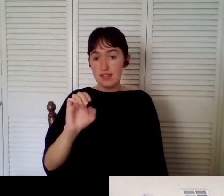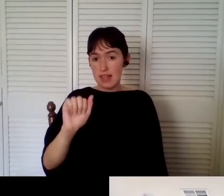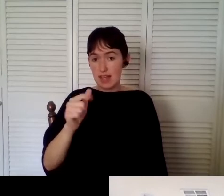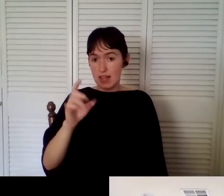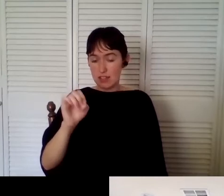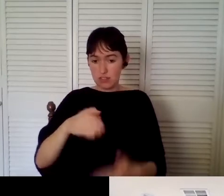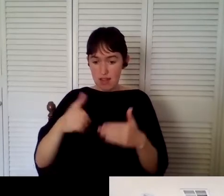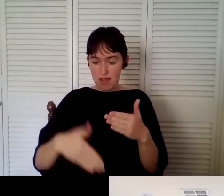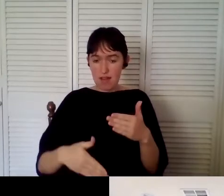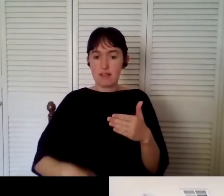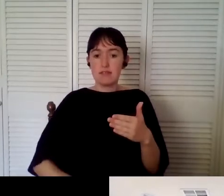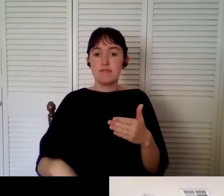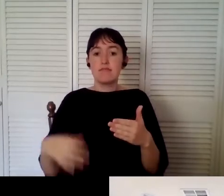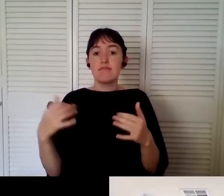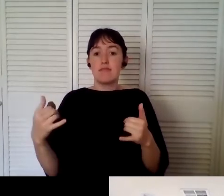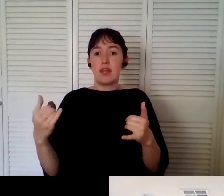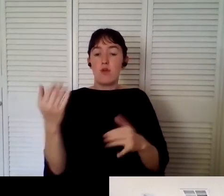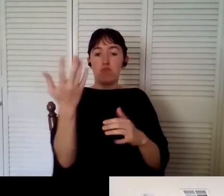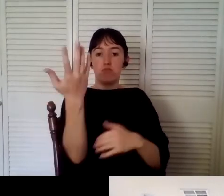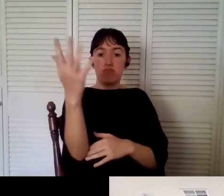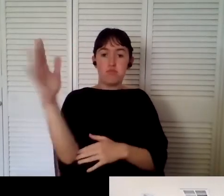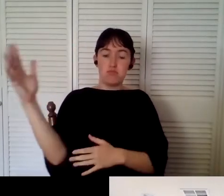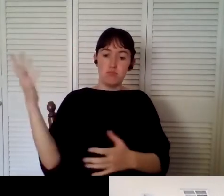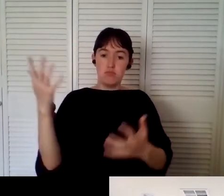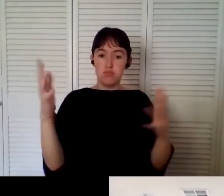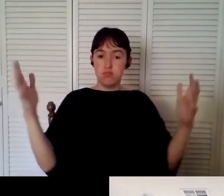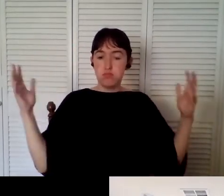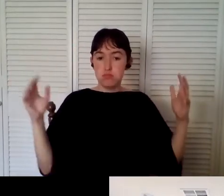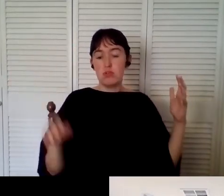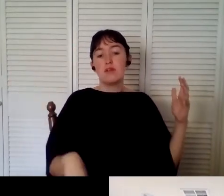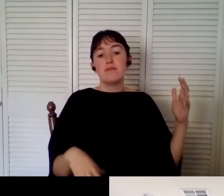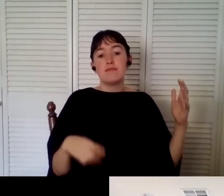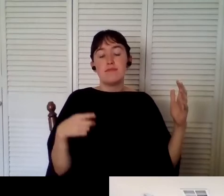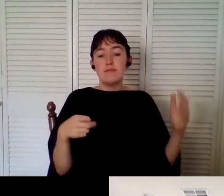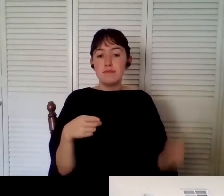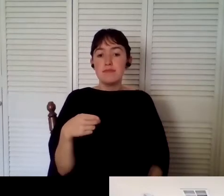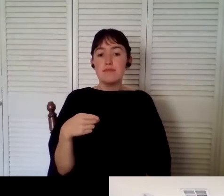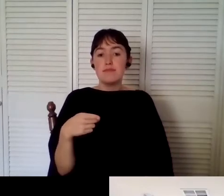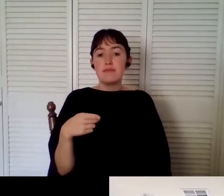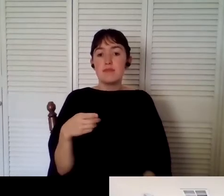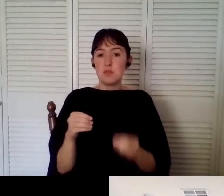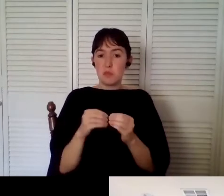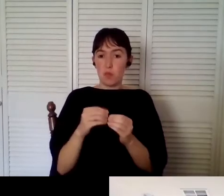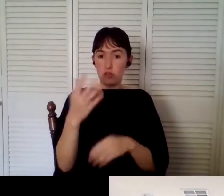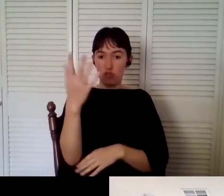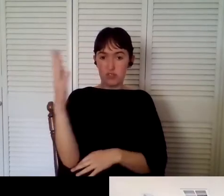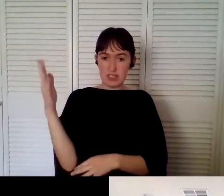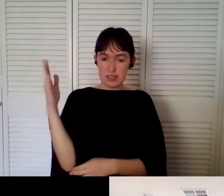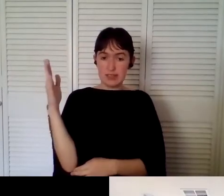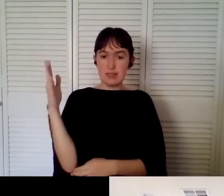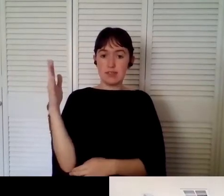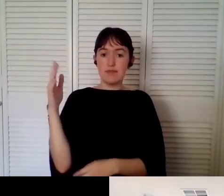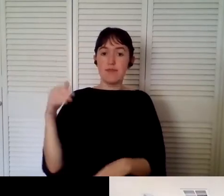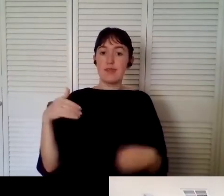deciduous forests become the dominant biome, and there's more tree cover, and animals are